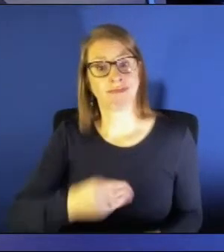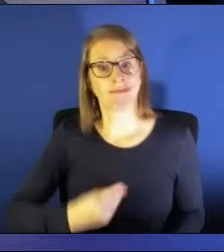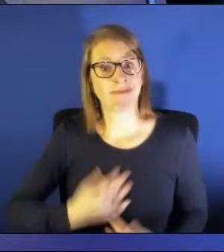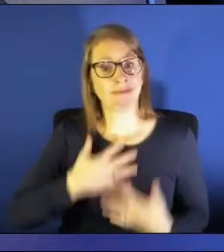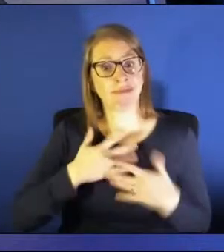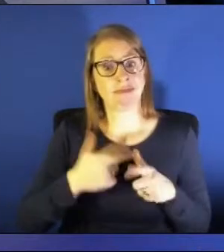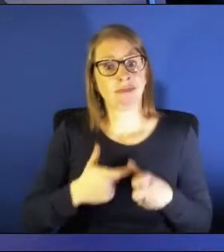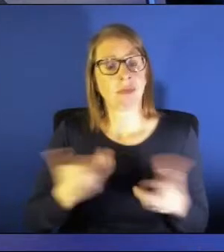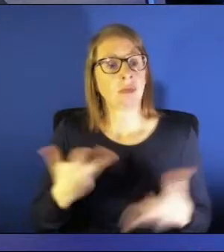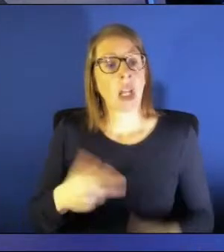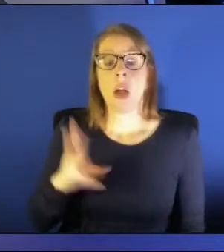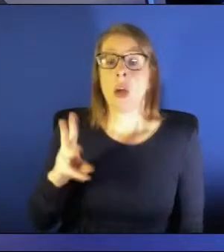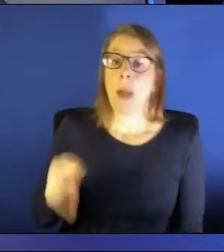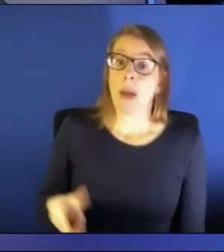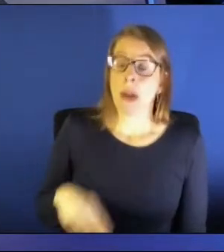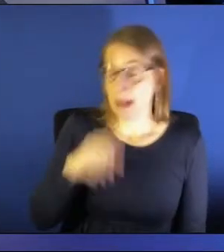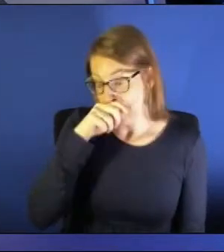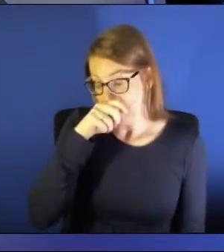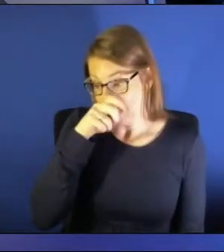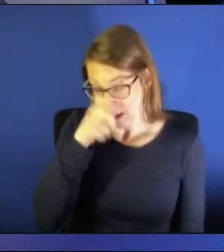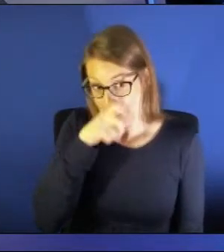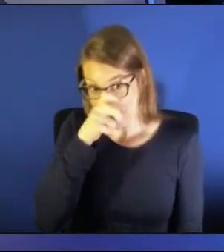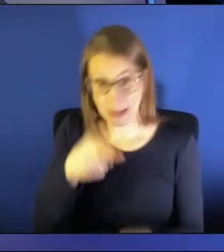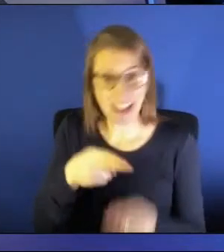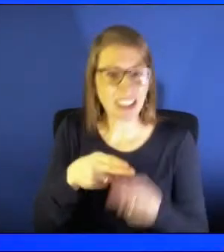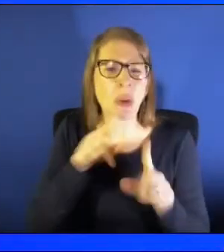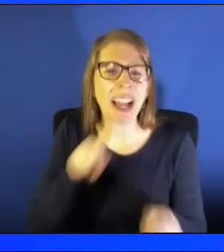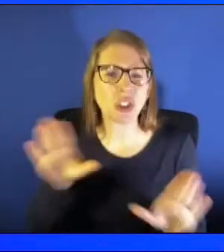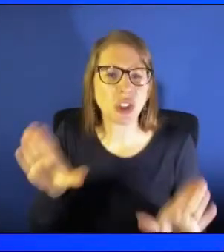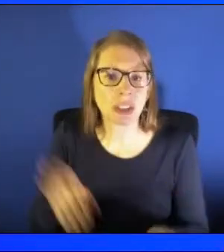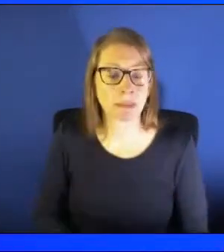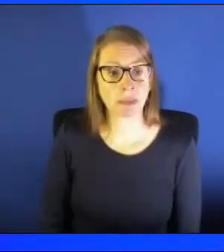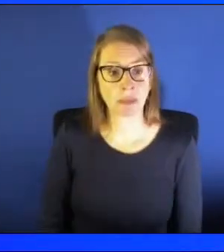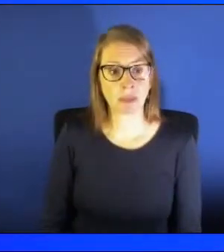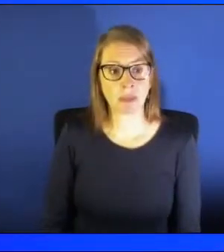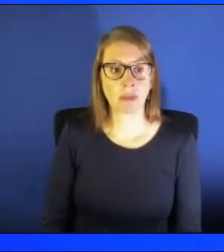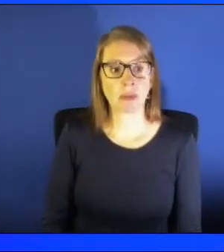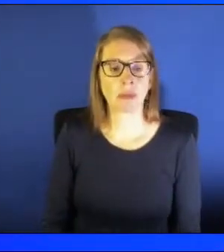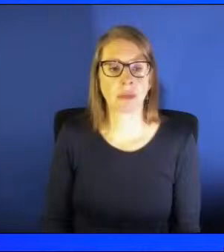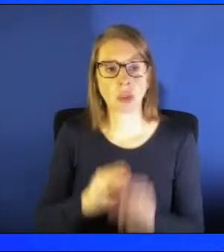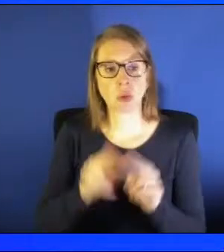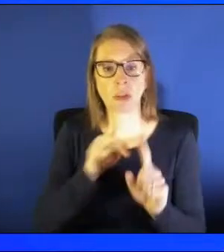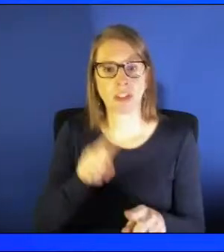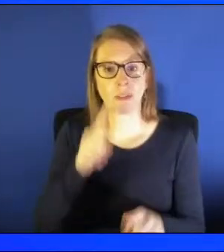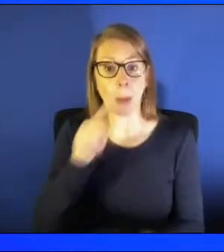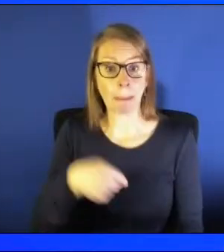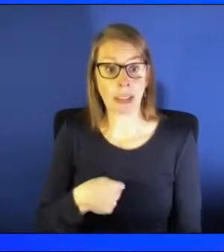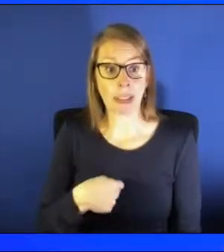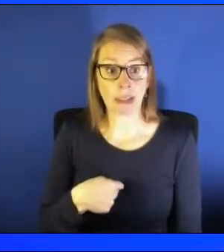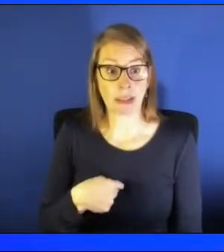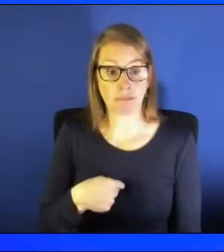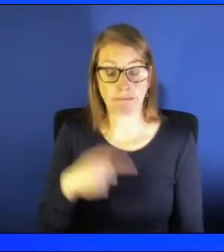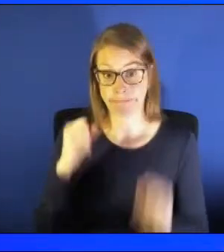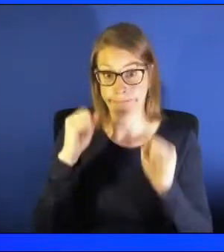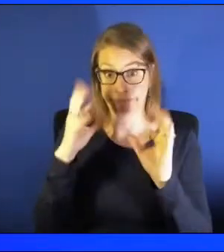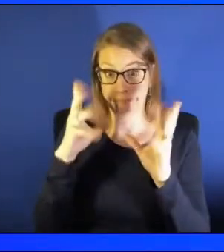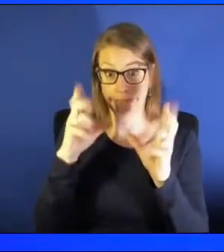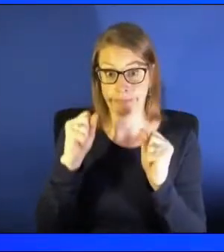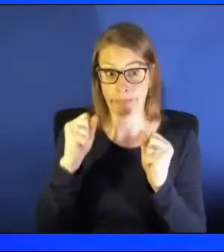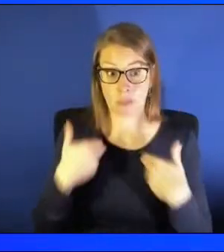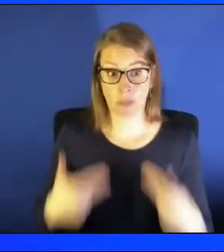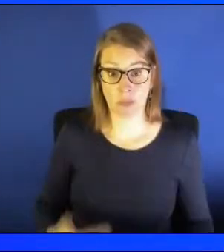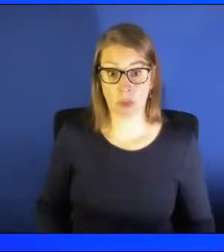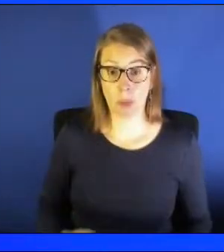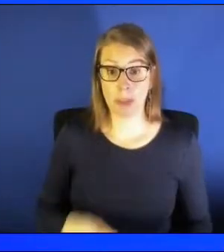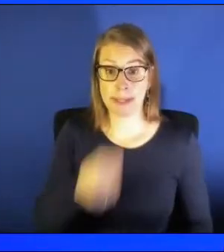Wow. What's the short answer on that? I think the short answer for me is I'm fascinated by the limits of human endurance.